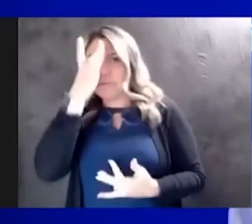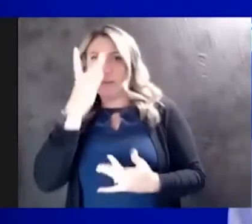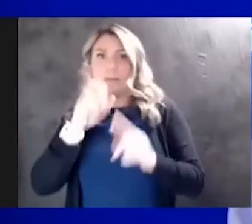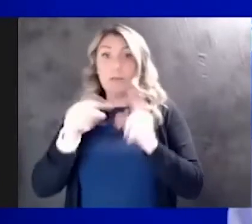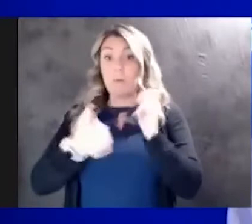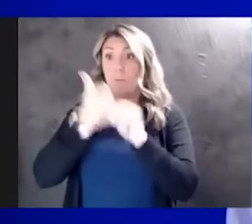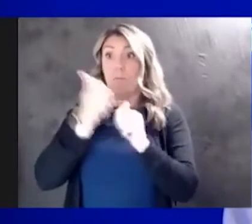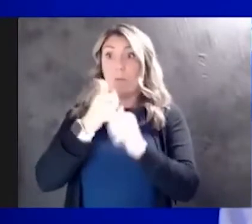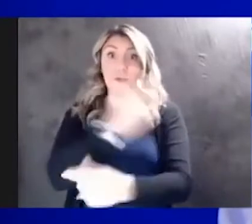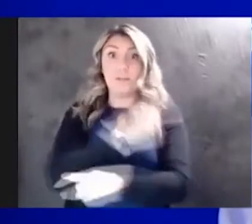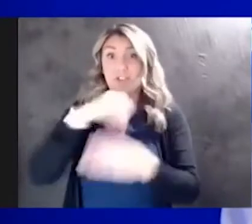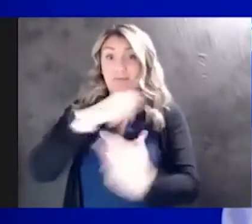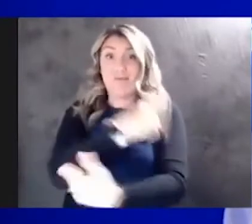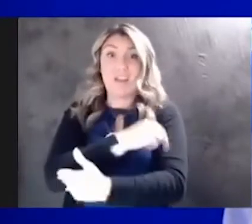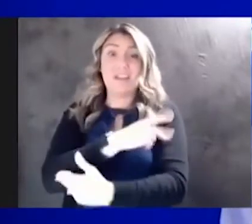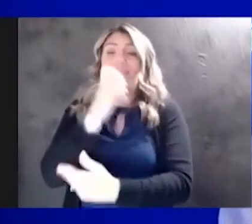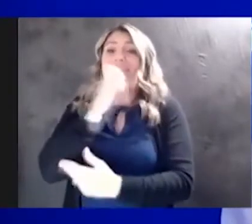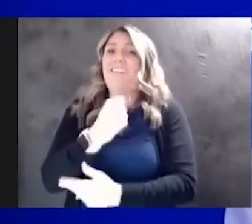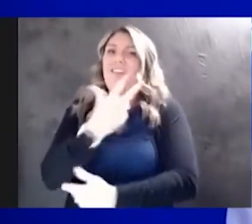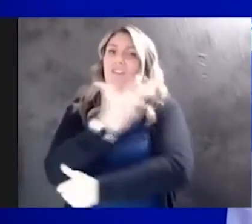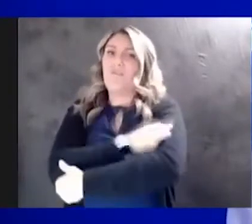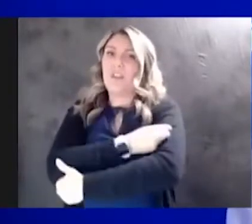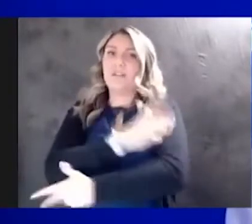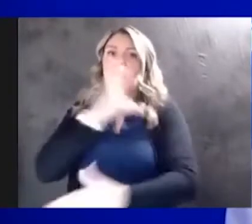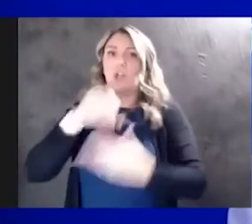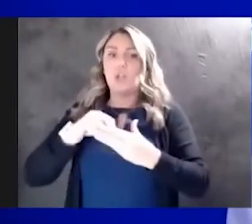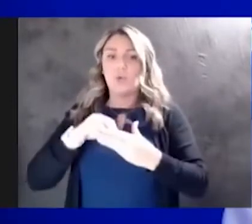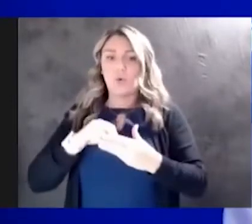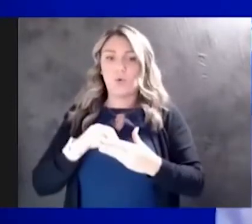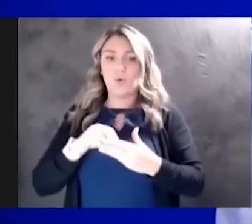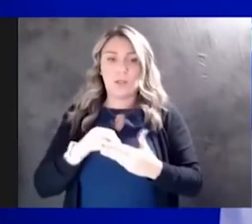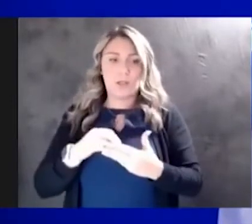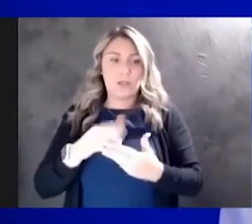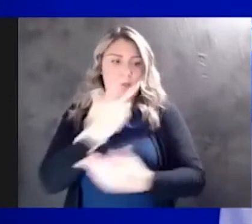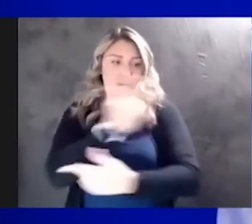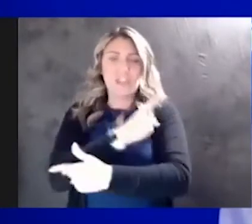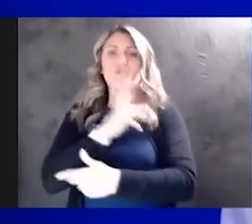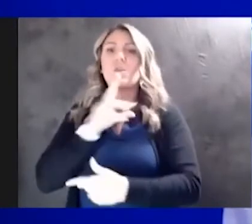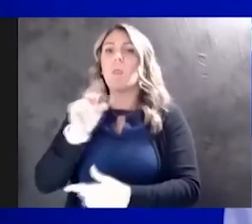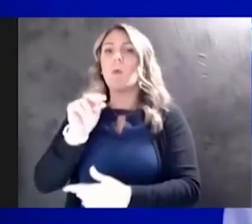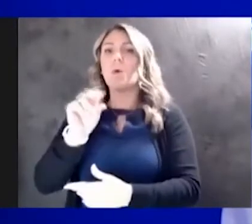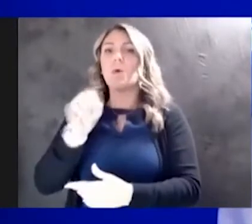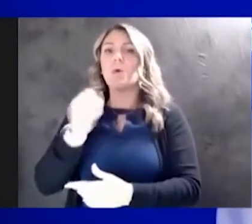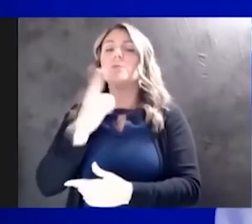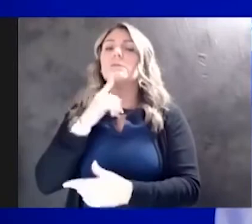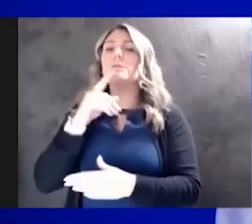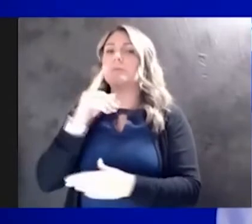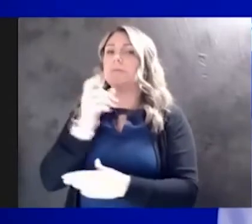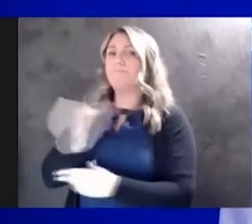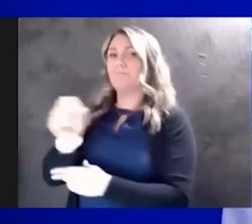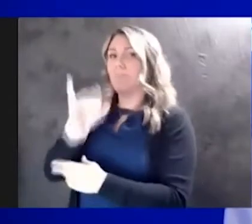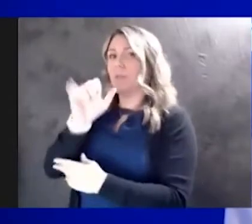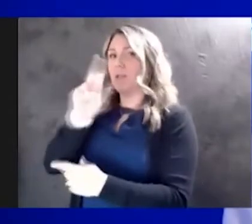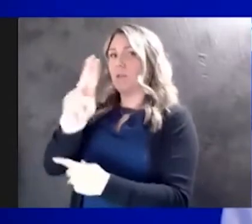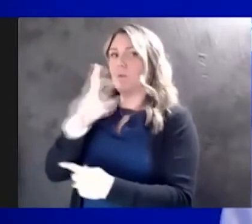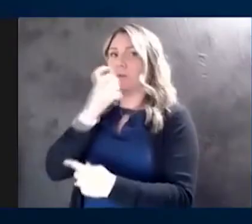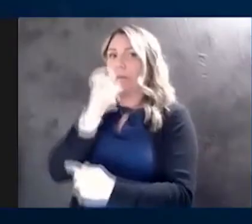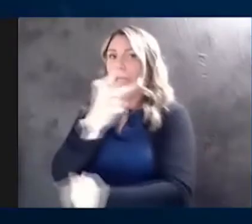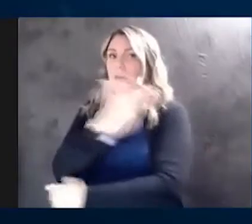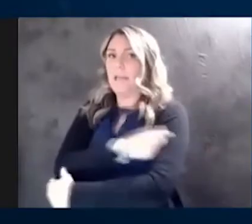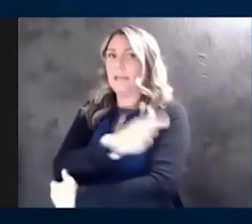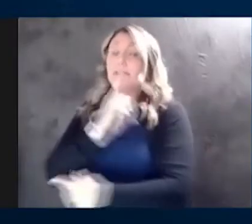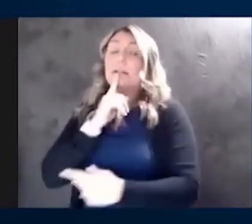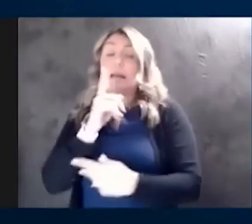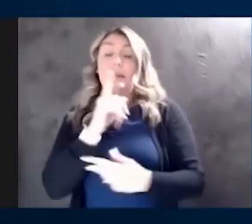were unvaccinated, including the patient in their 30s in the ICU who was unvaccinated and otherwise healthy.